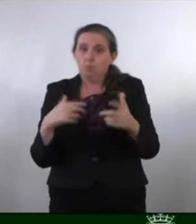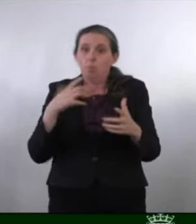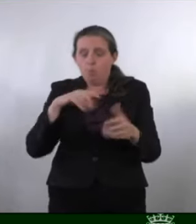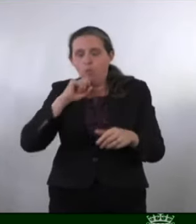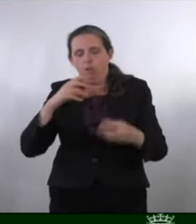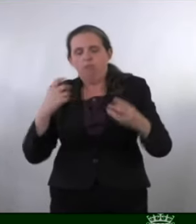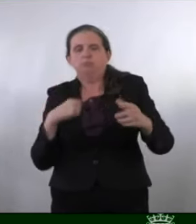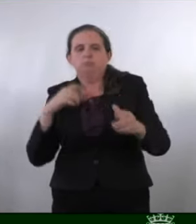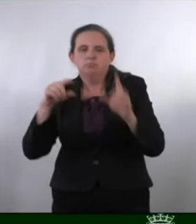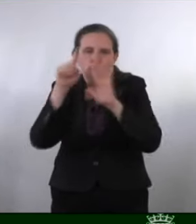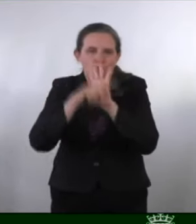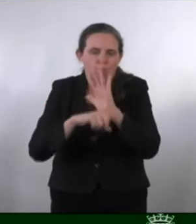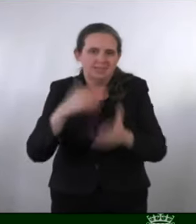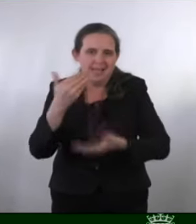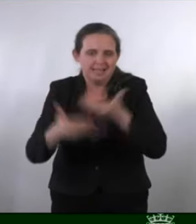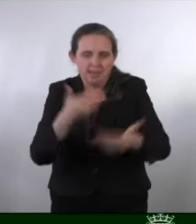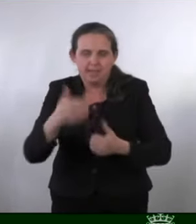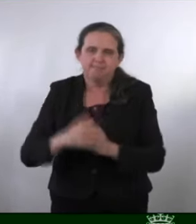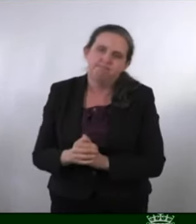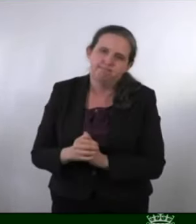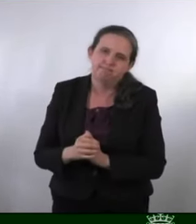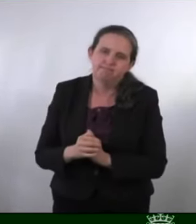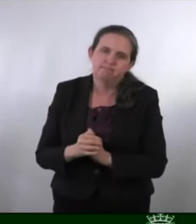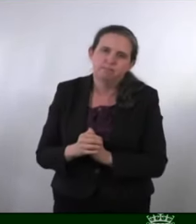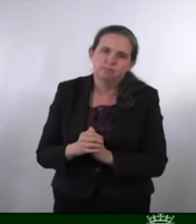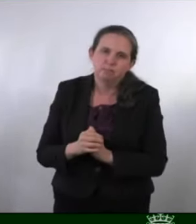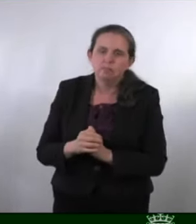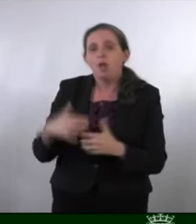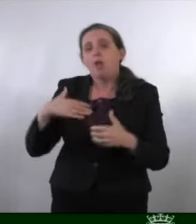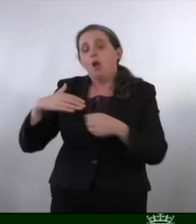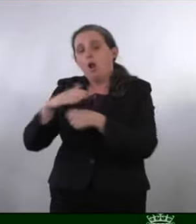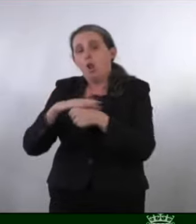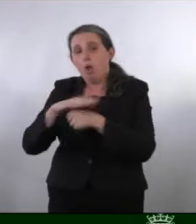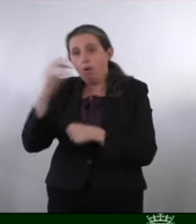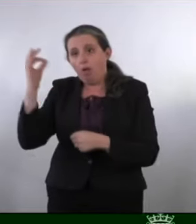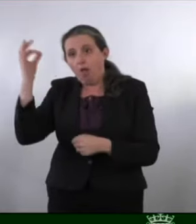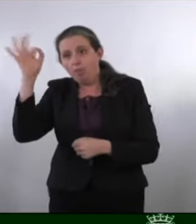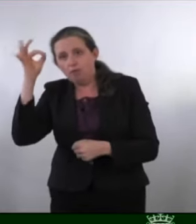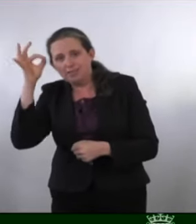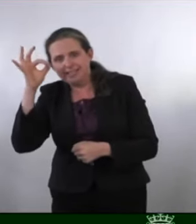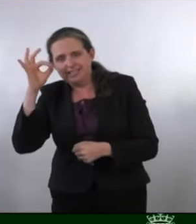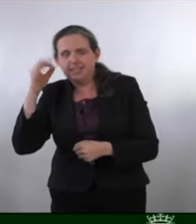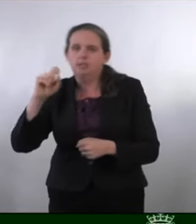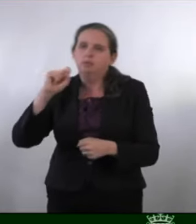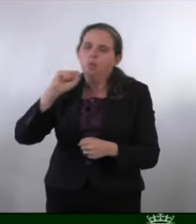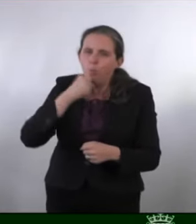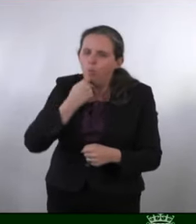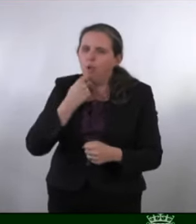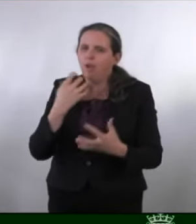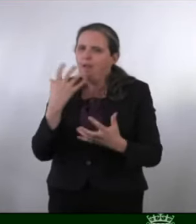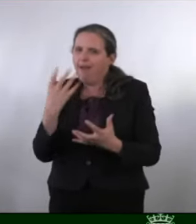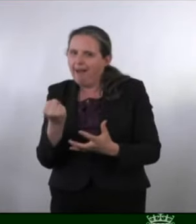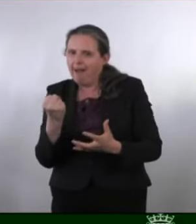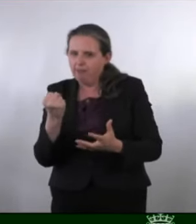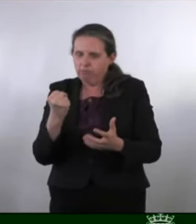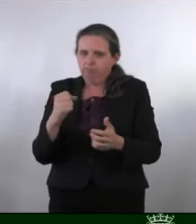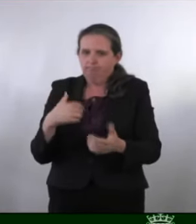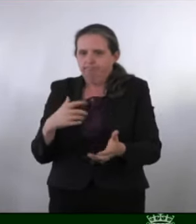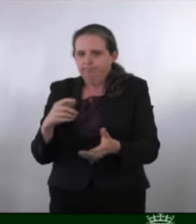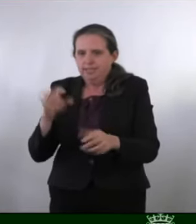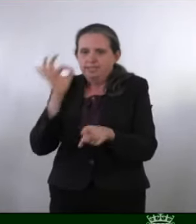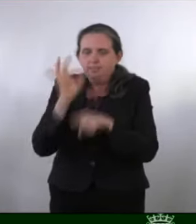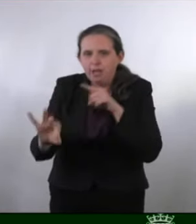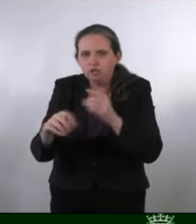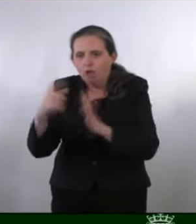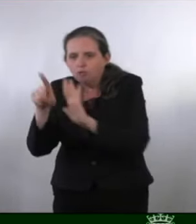enforcement ability of local authorities, including especially trained officers and new powers to close down premises that pose a risk